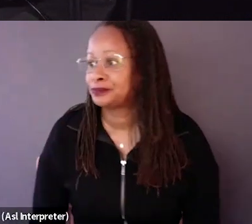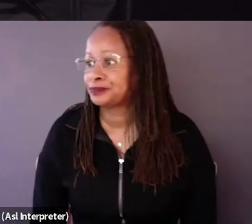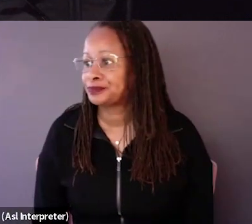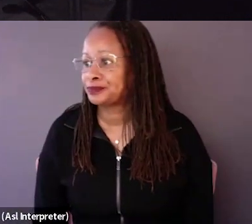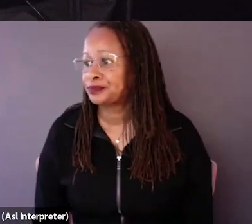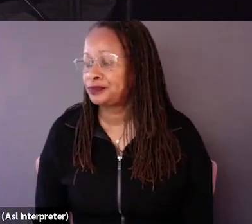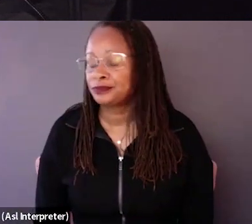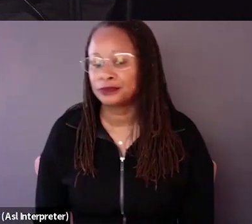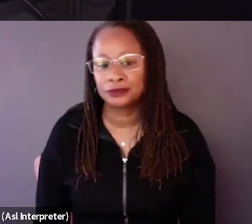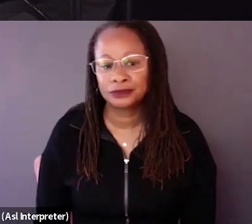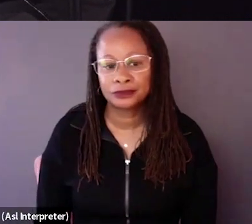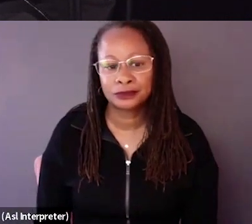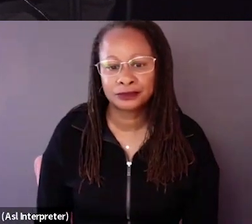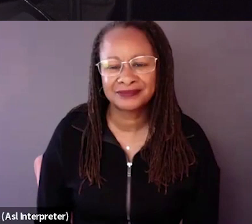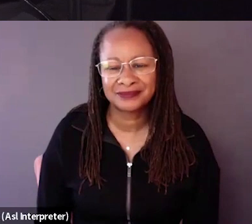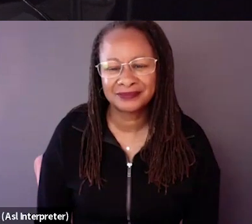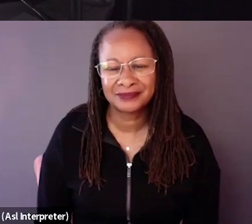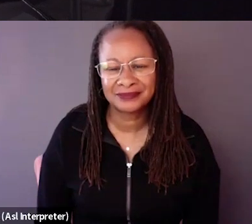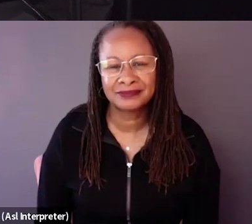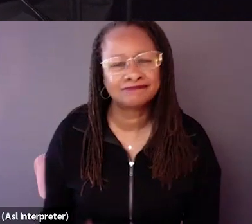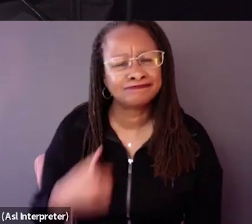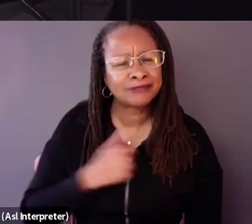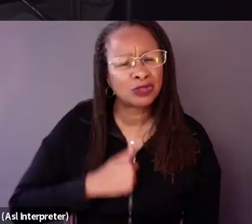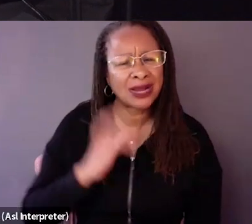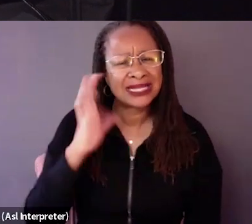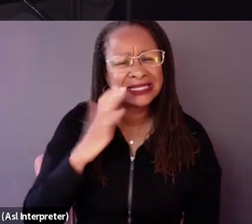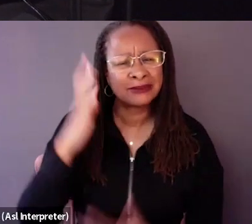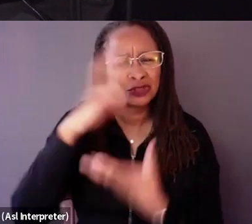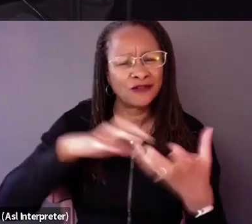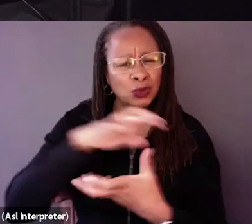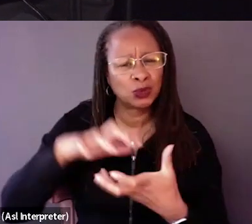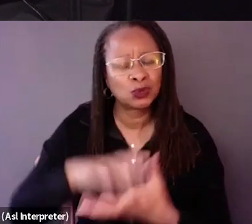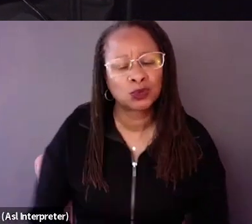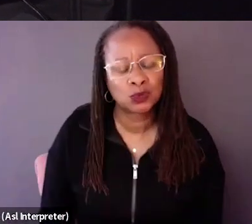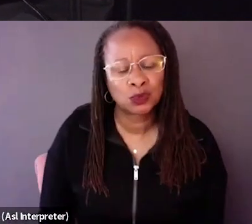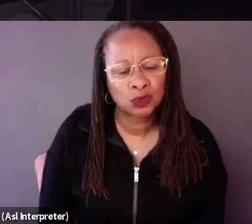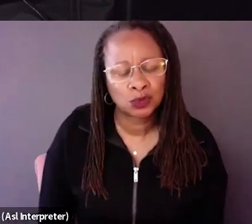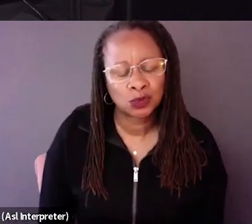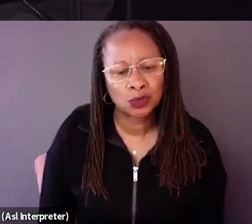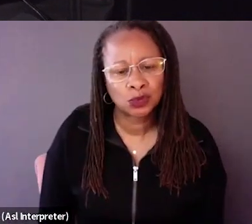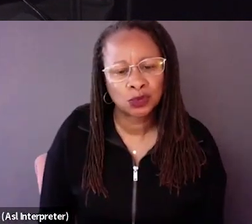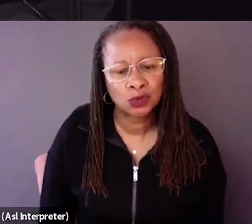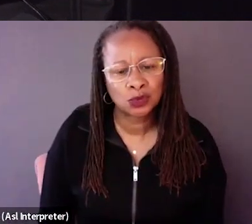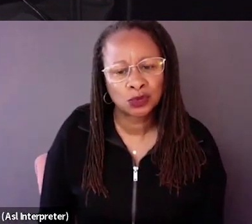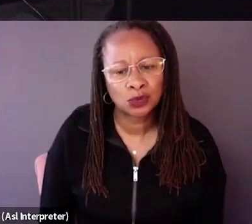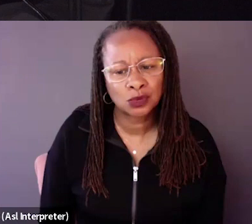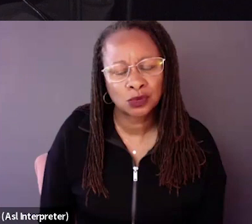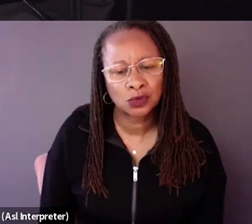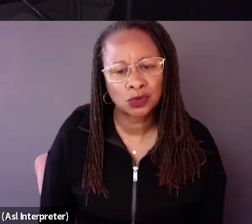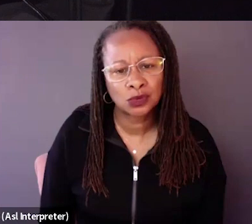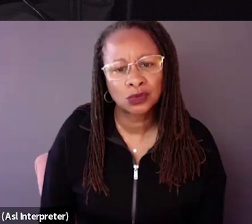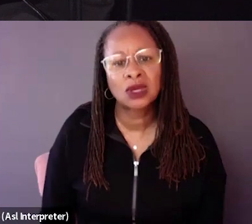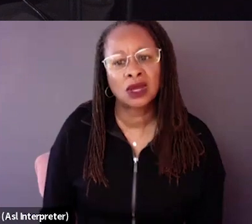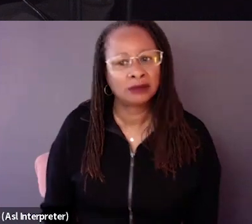been very incredible, and he gave us so much access. We, not at any point did he,